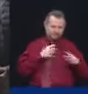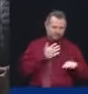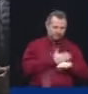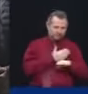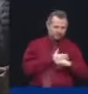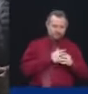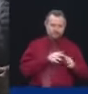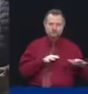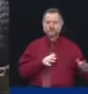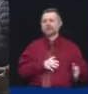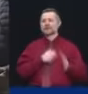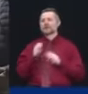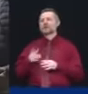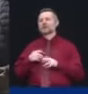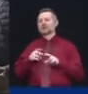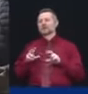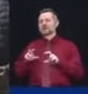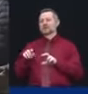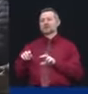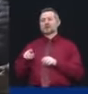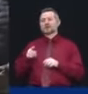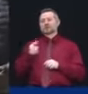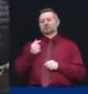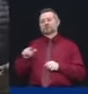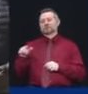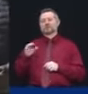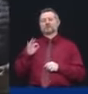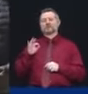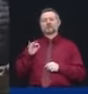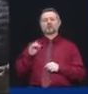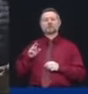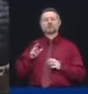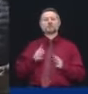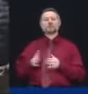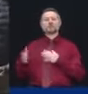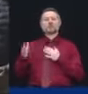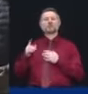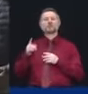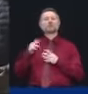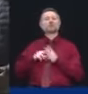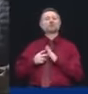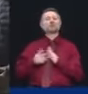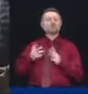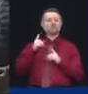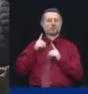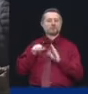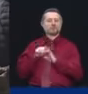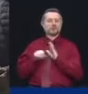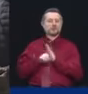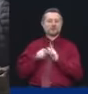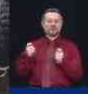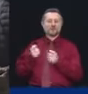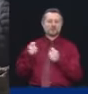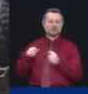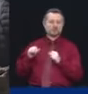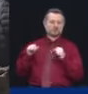also investment in the idea of a green fair plan with the goal of making the state fair energy self-sufficient